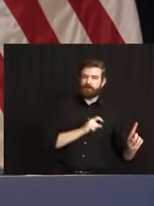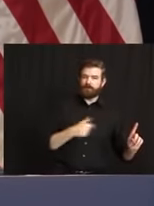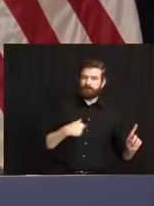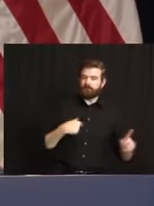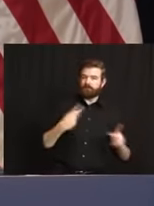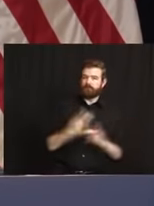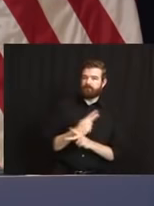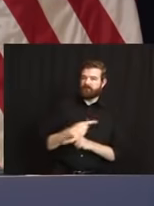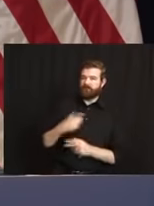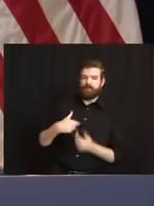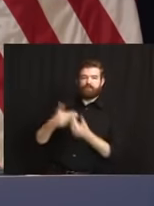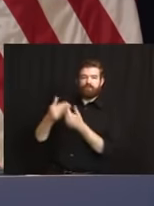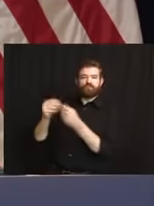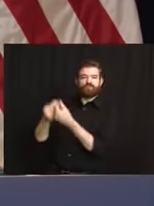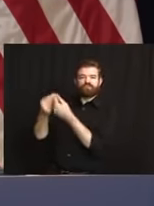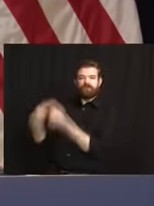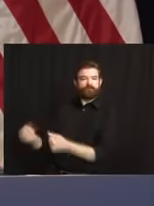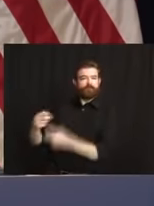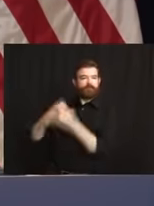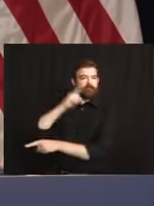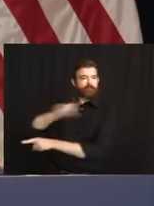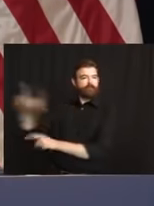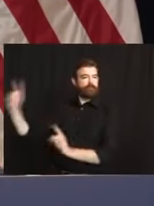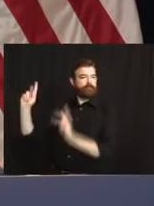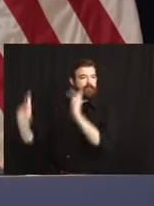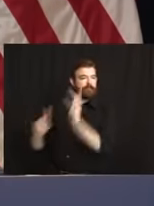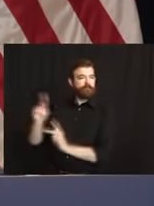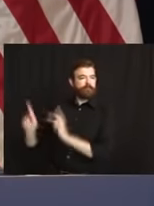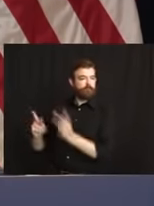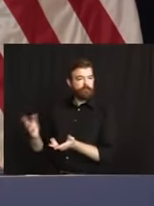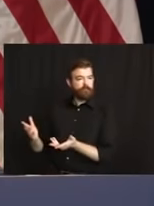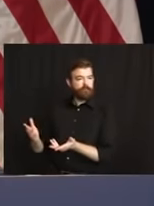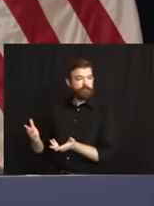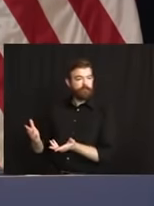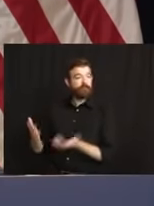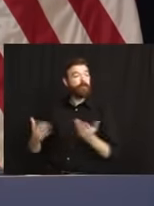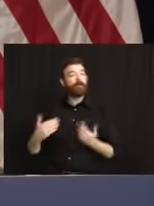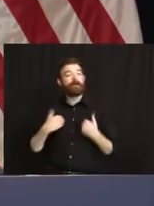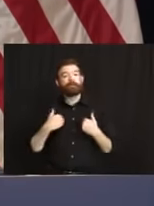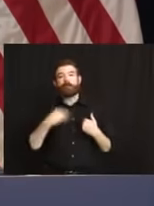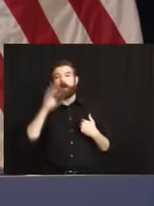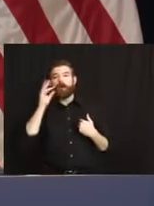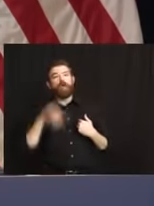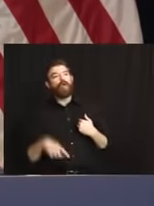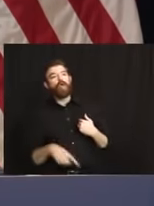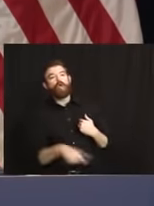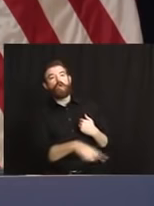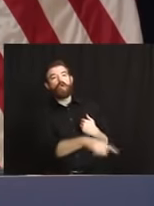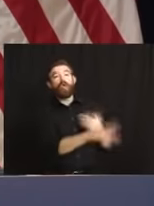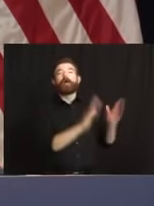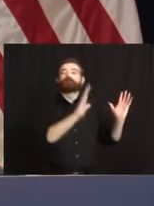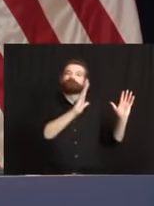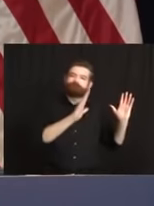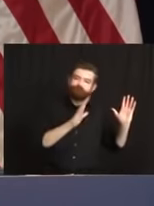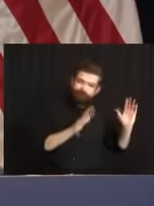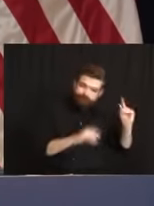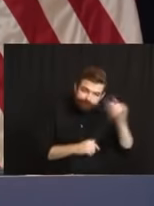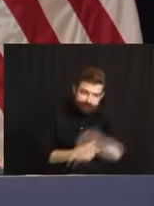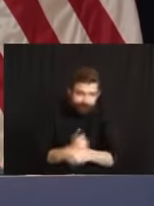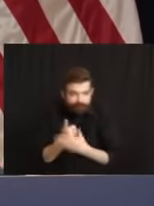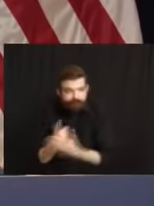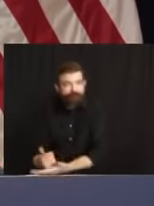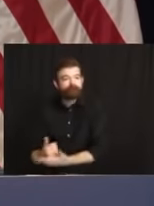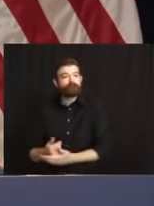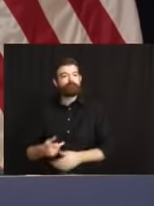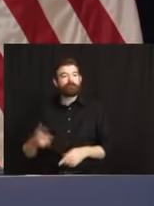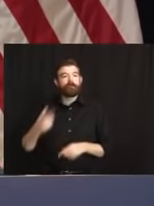their house to a 17-year-old wrapped around a tree in their Toyota. So when I hear that, if that means shifting to